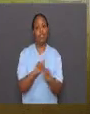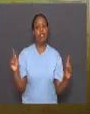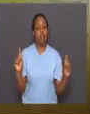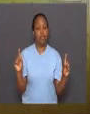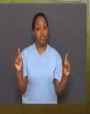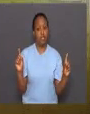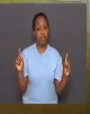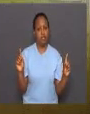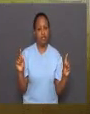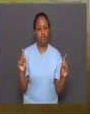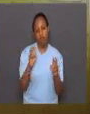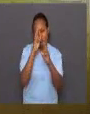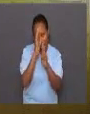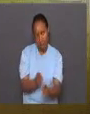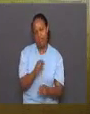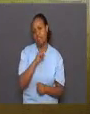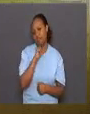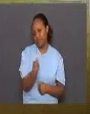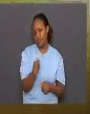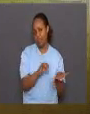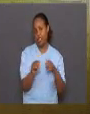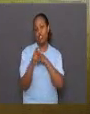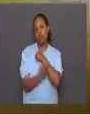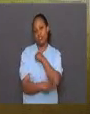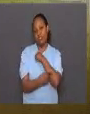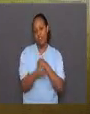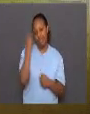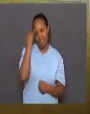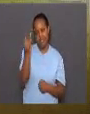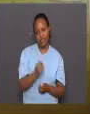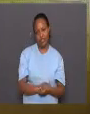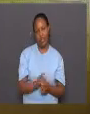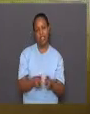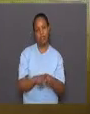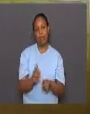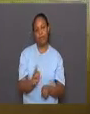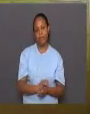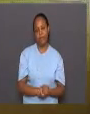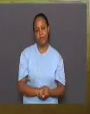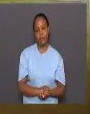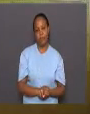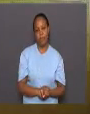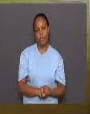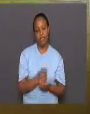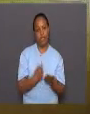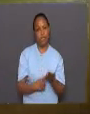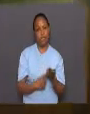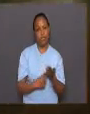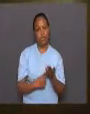your definitions similar to this answer, students? If so, good work.